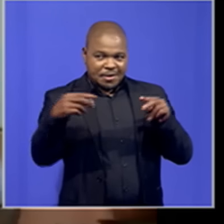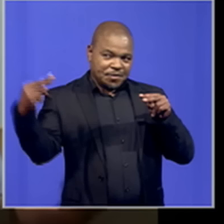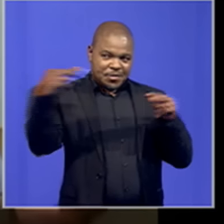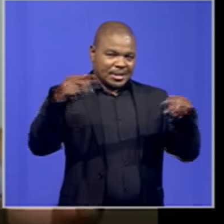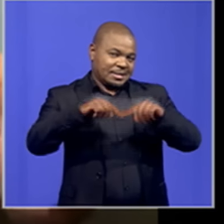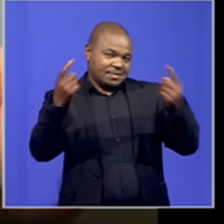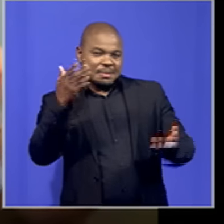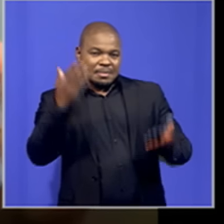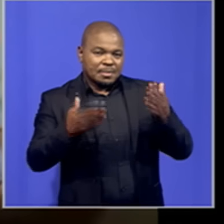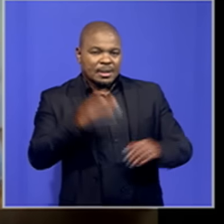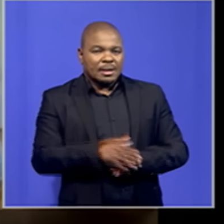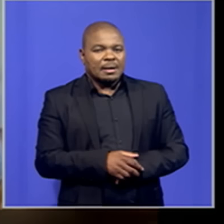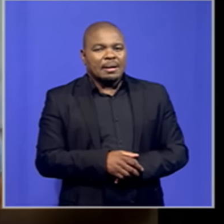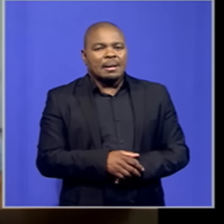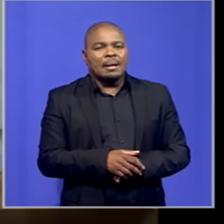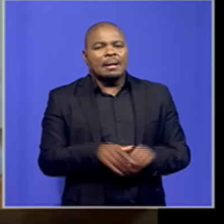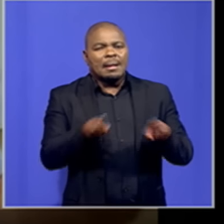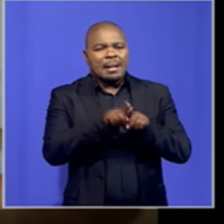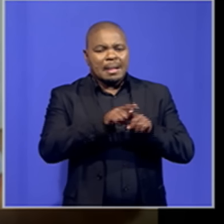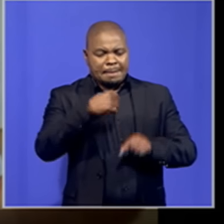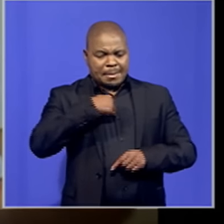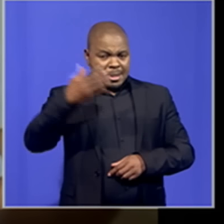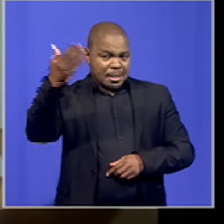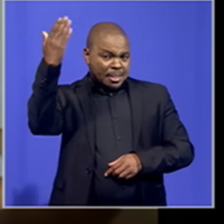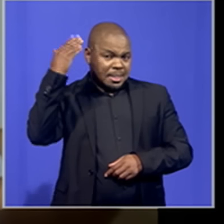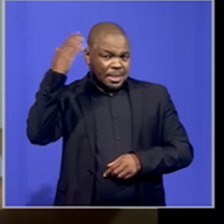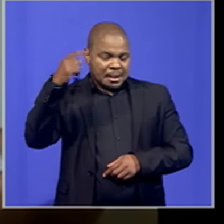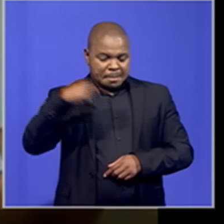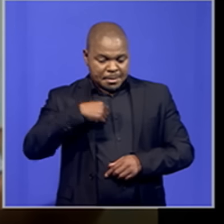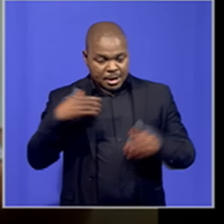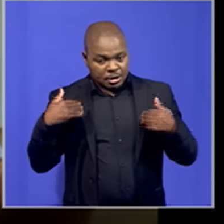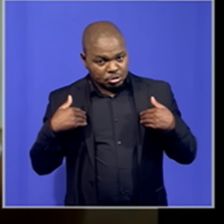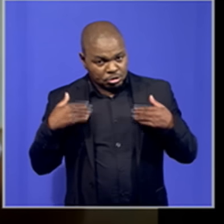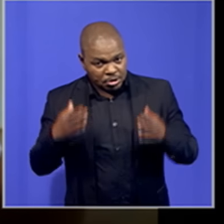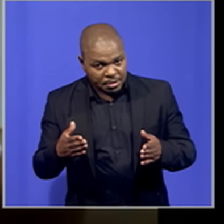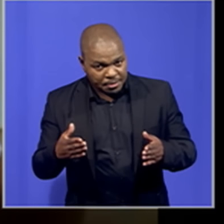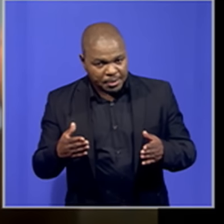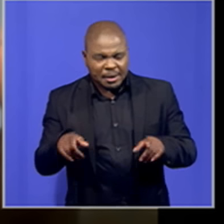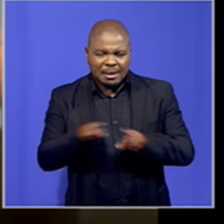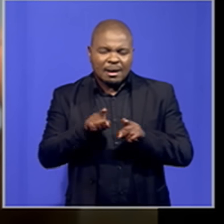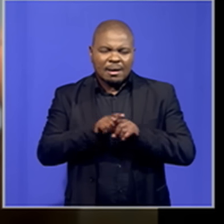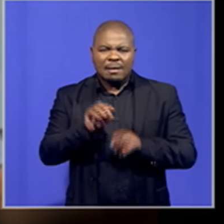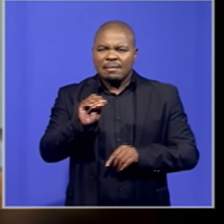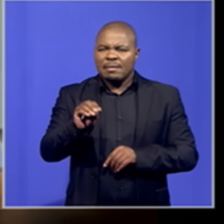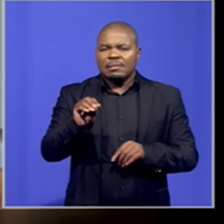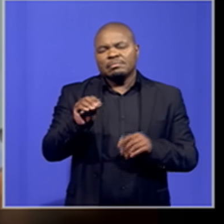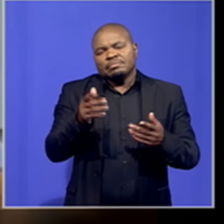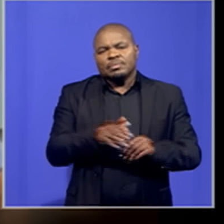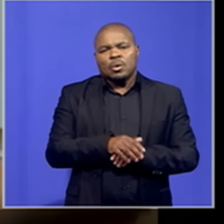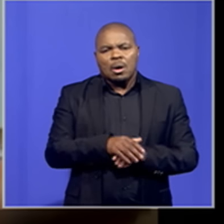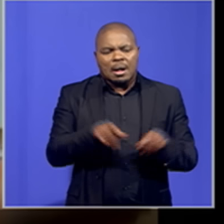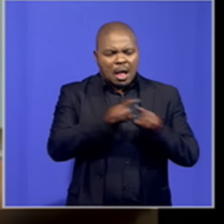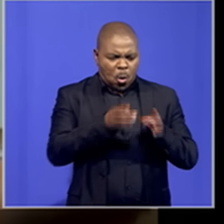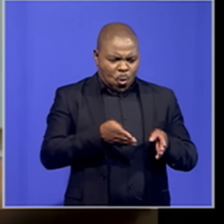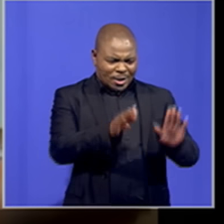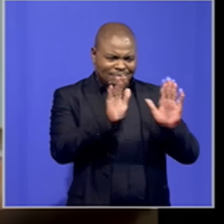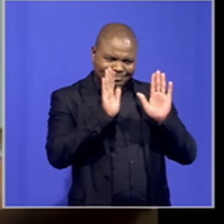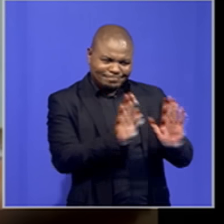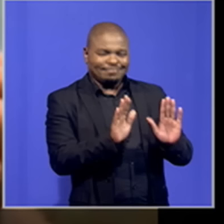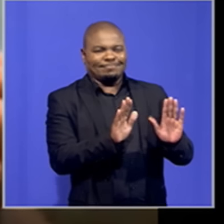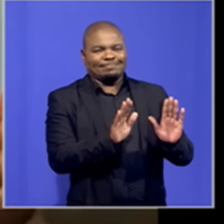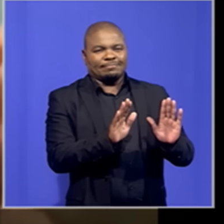le wane e kete ka nako e ne re simolola go na le so se beilweng kgotsa mokgwa o beilweng